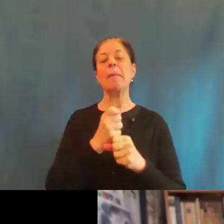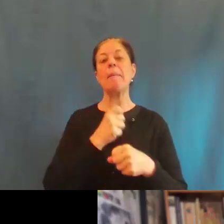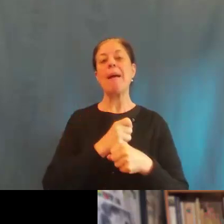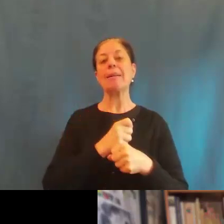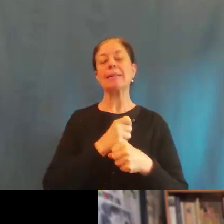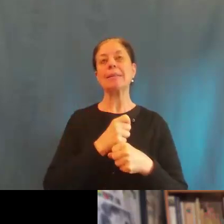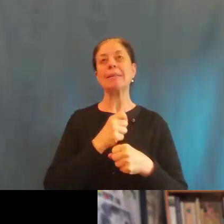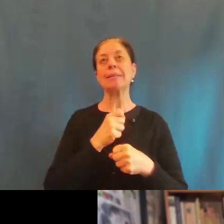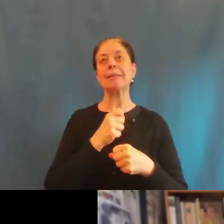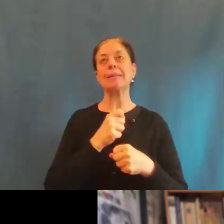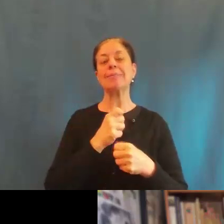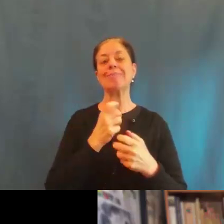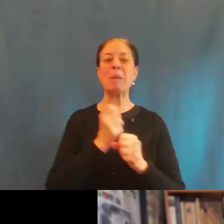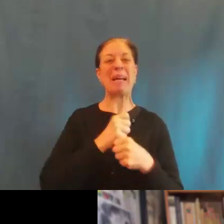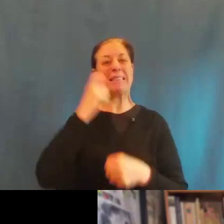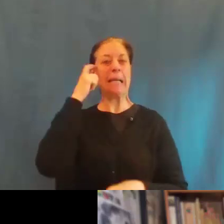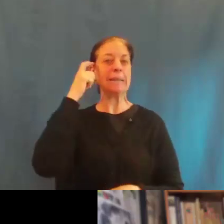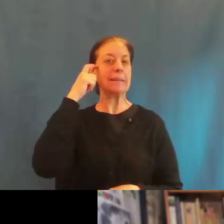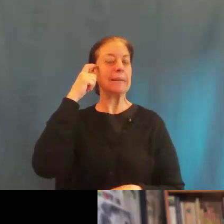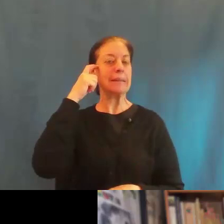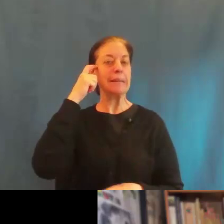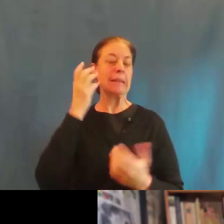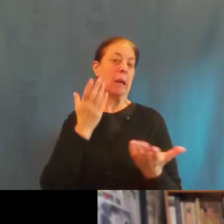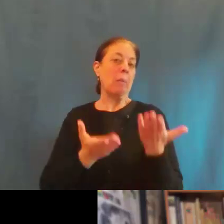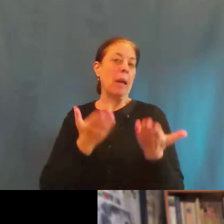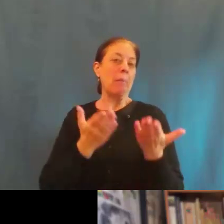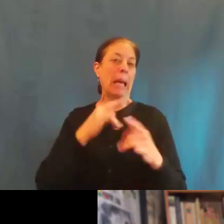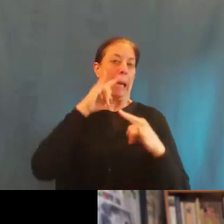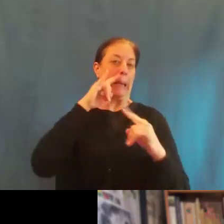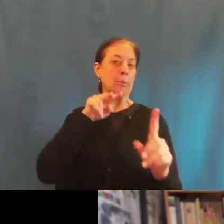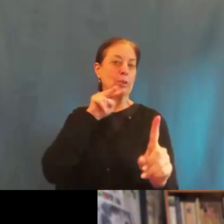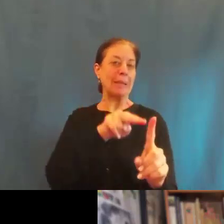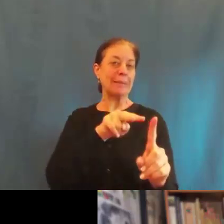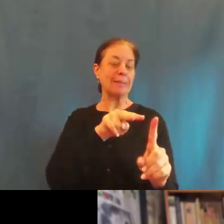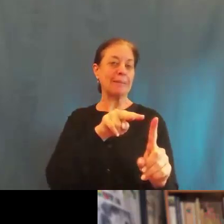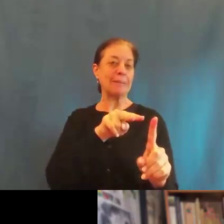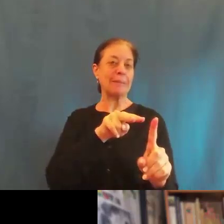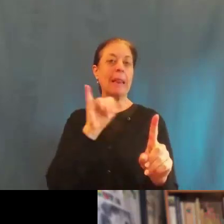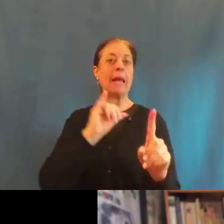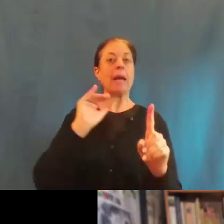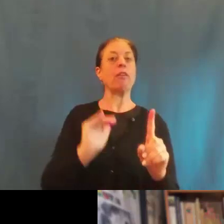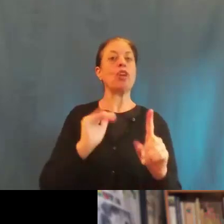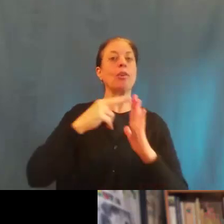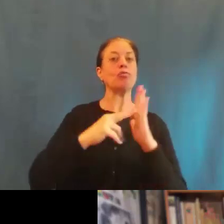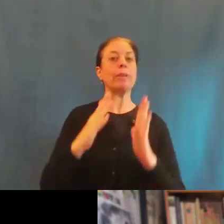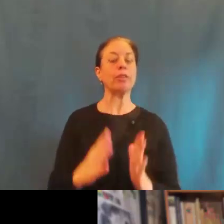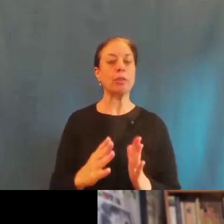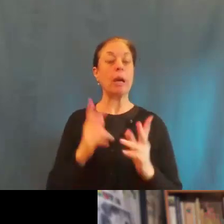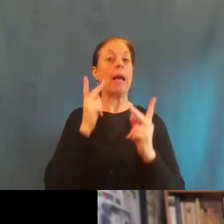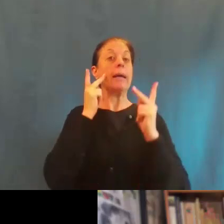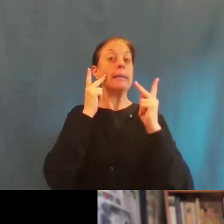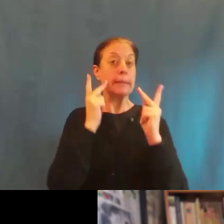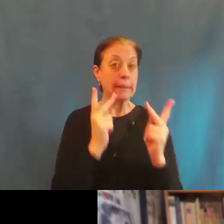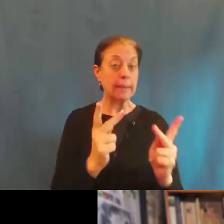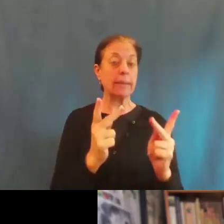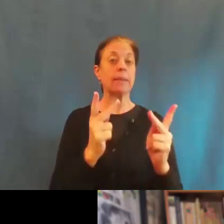it make sense in maybe a kid's perspective, like the child reader. They see that it